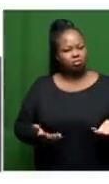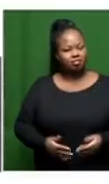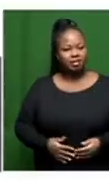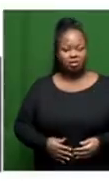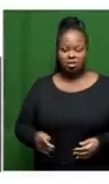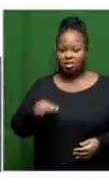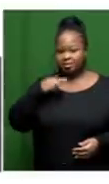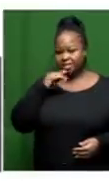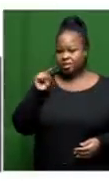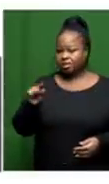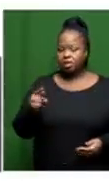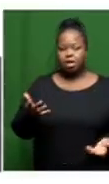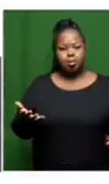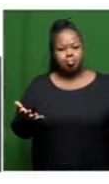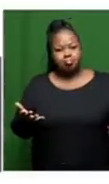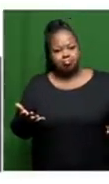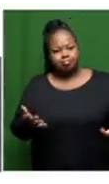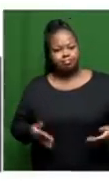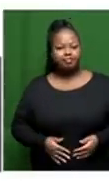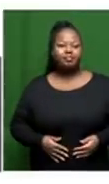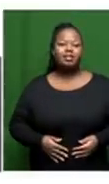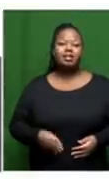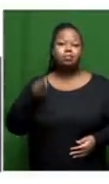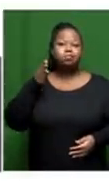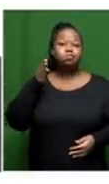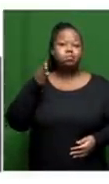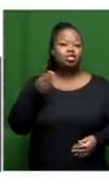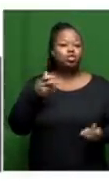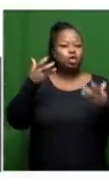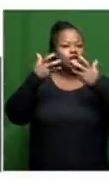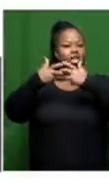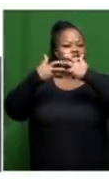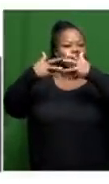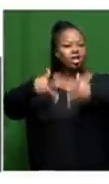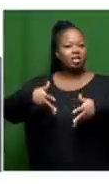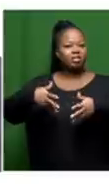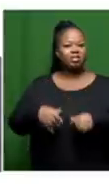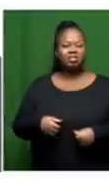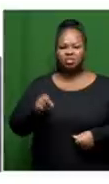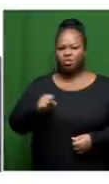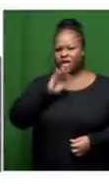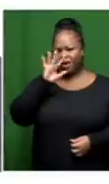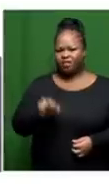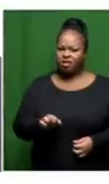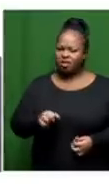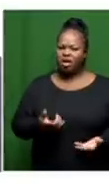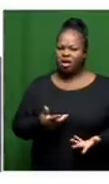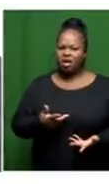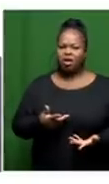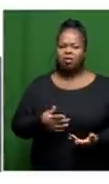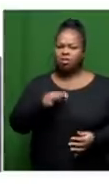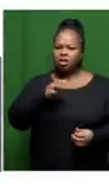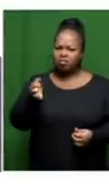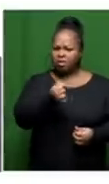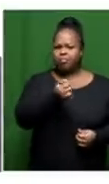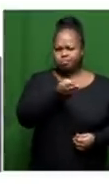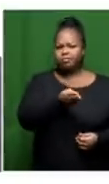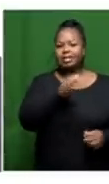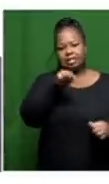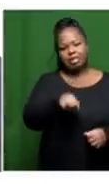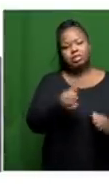not necessarily to say that the existing engineers in South Africa could not fill that gap and actually meet the needs.